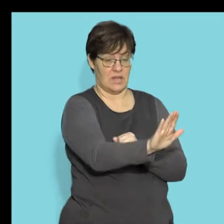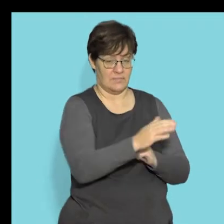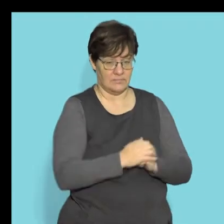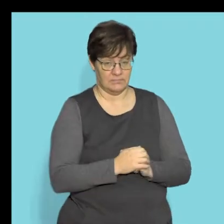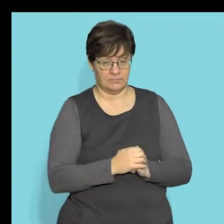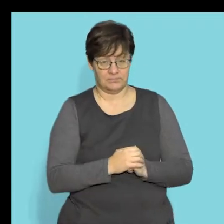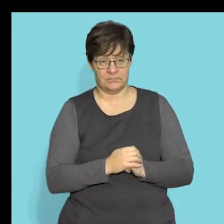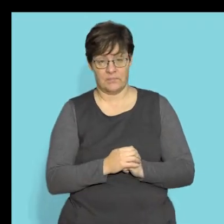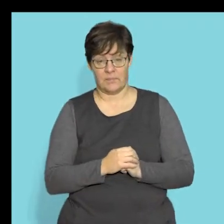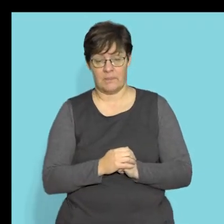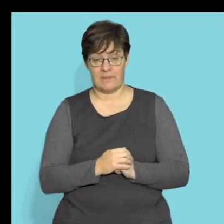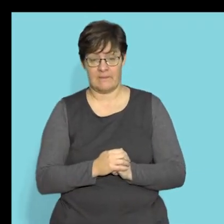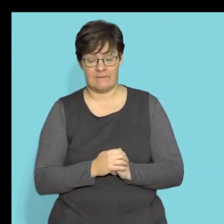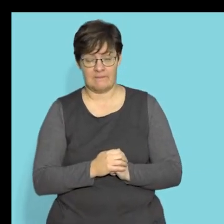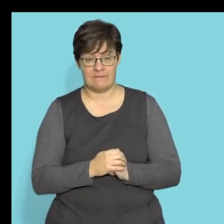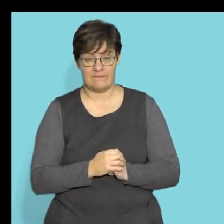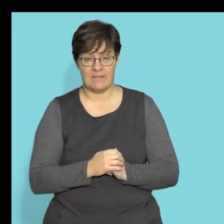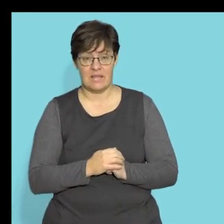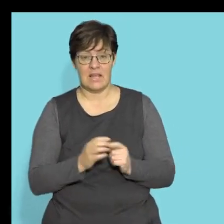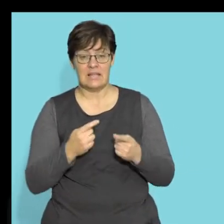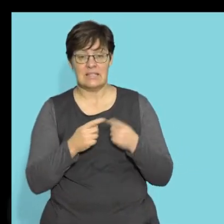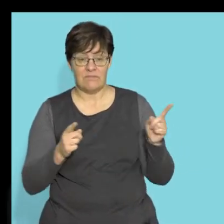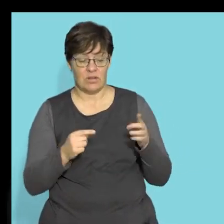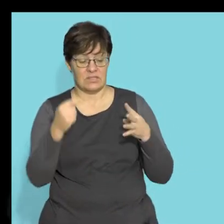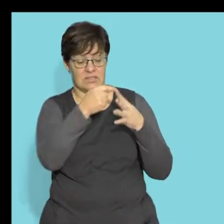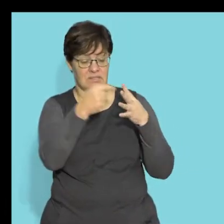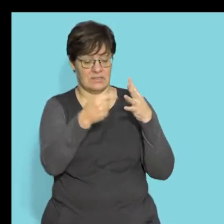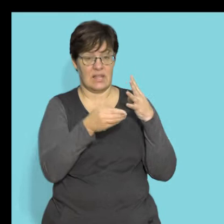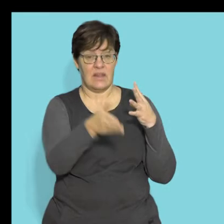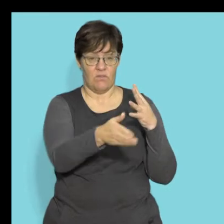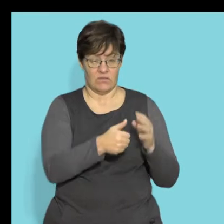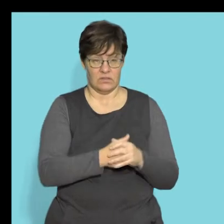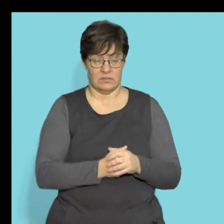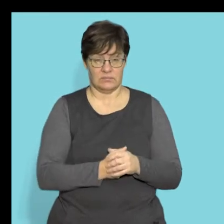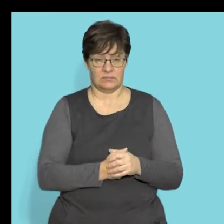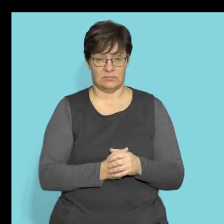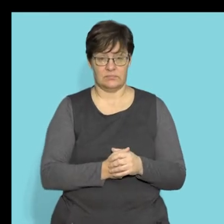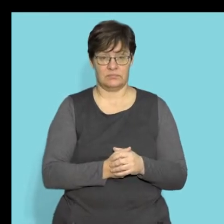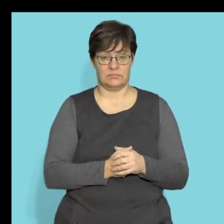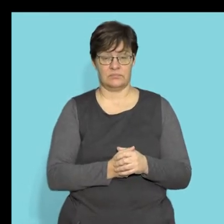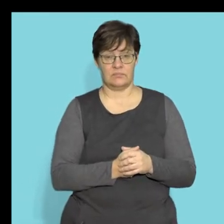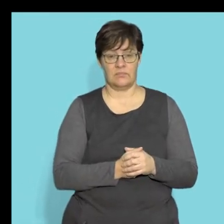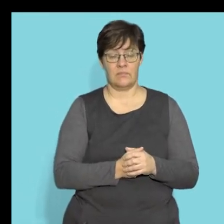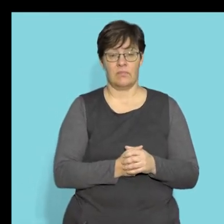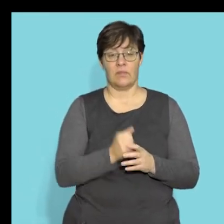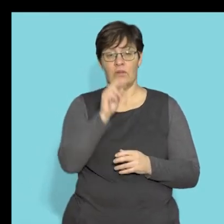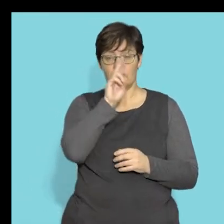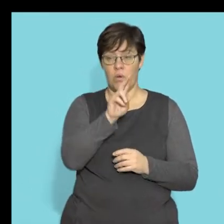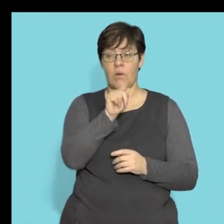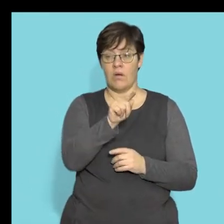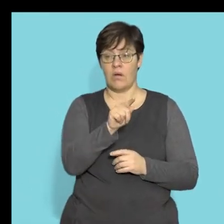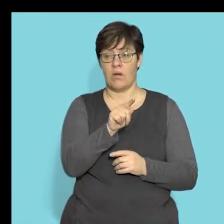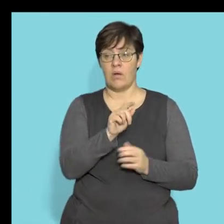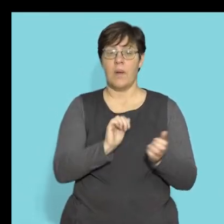DC motor, the simple DC motor. I want to just point out the different parts to that, as we've spoken about